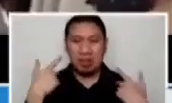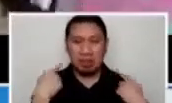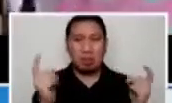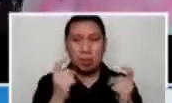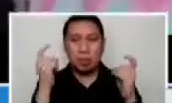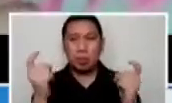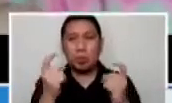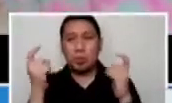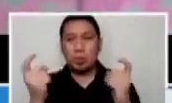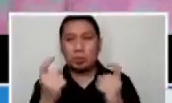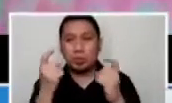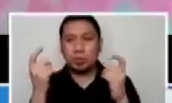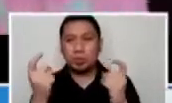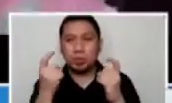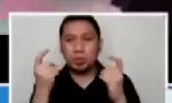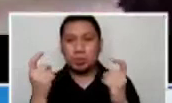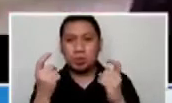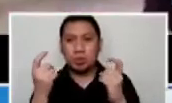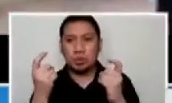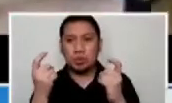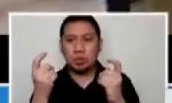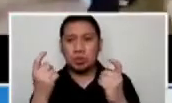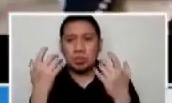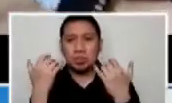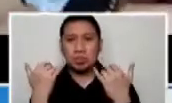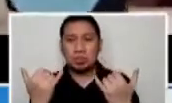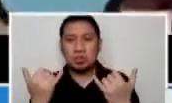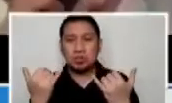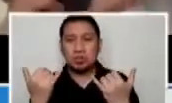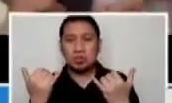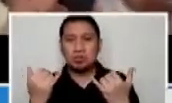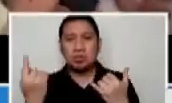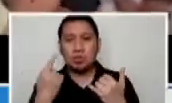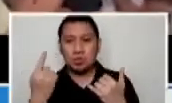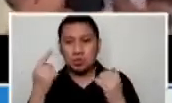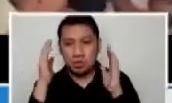PCO, to Secretary Andonar, for